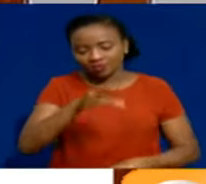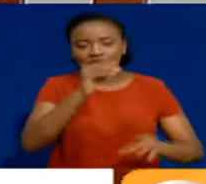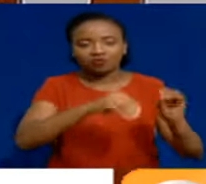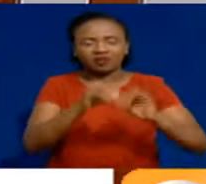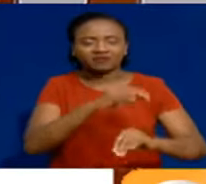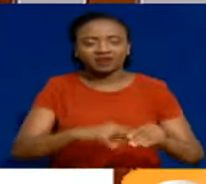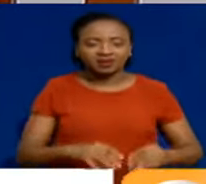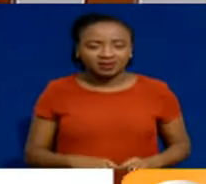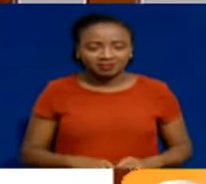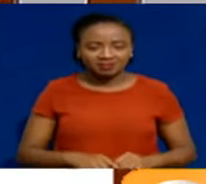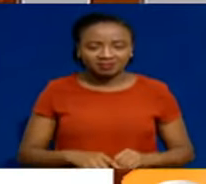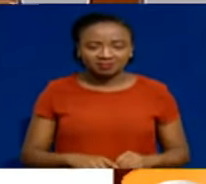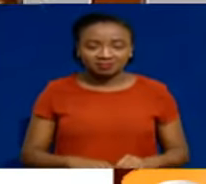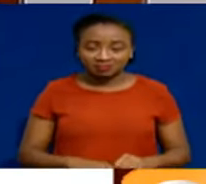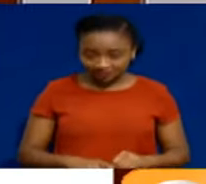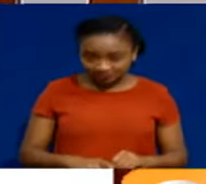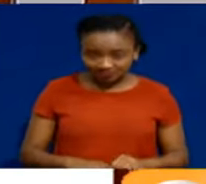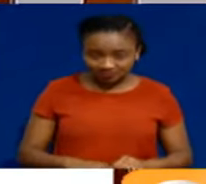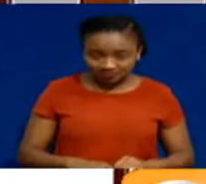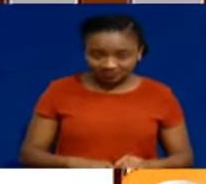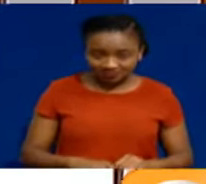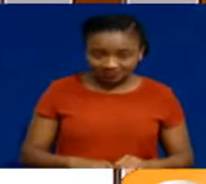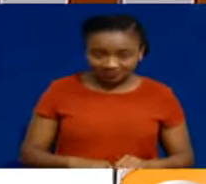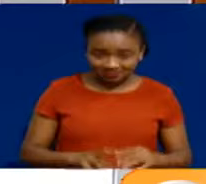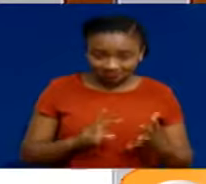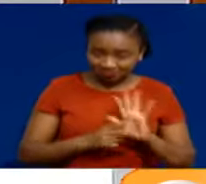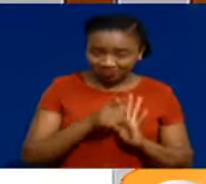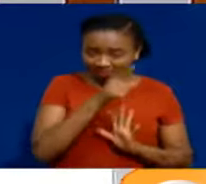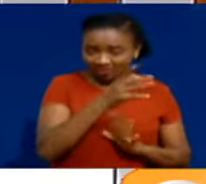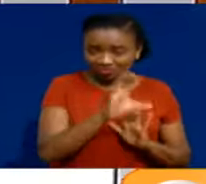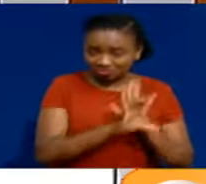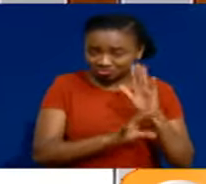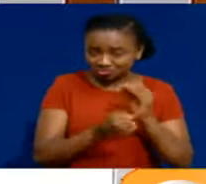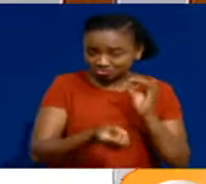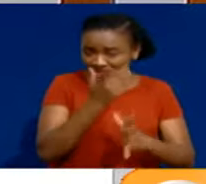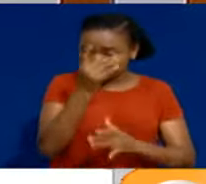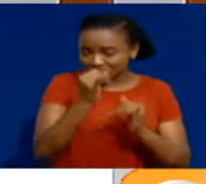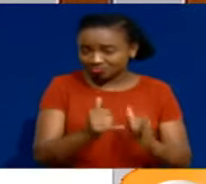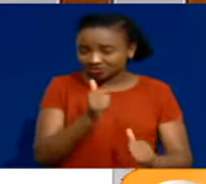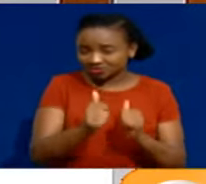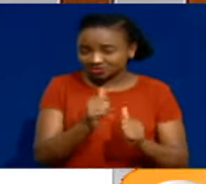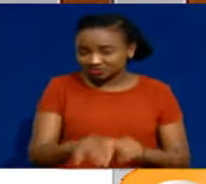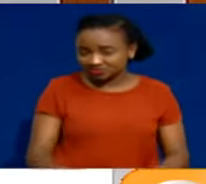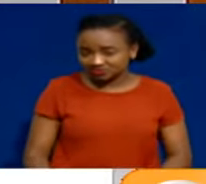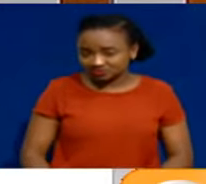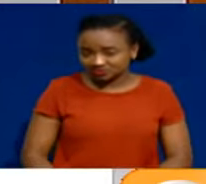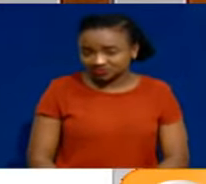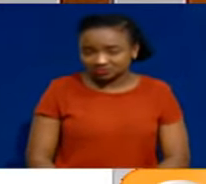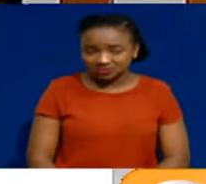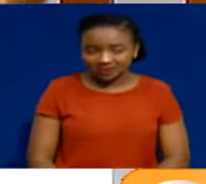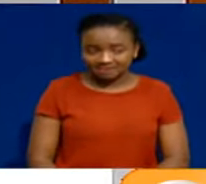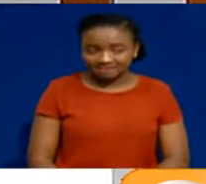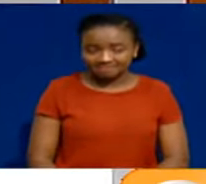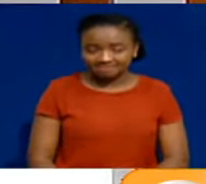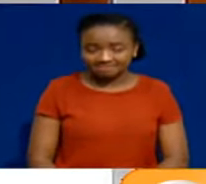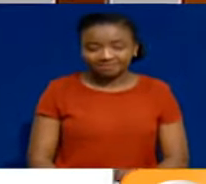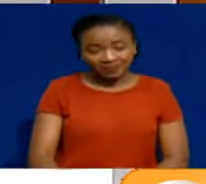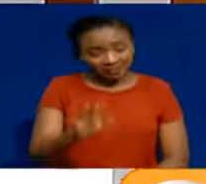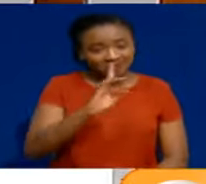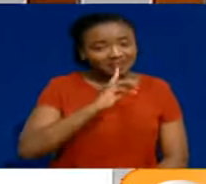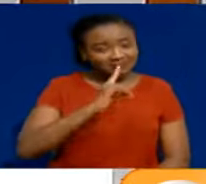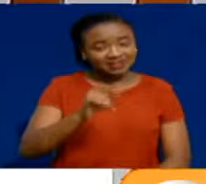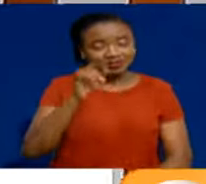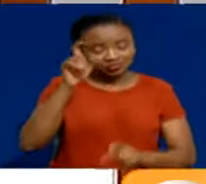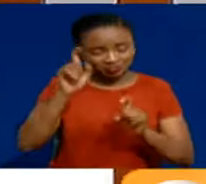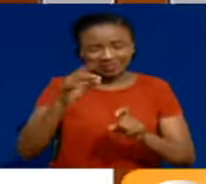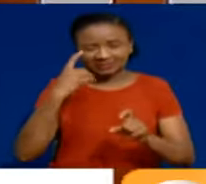referendum. Ask yourself, what type of a new constitution will he come up with? I'm telling you, you